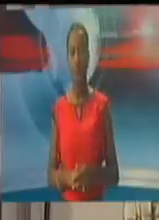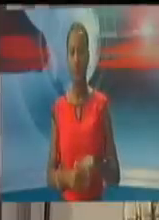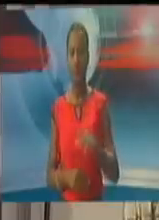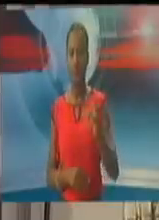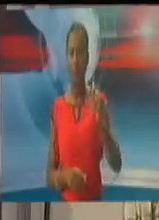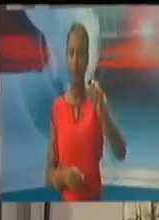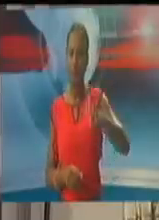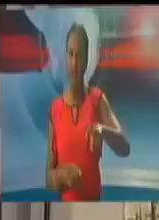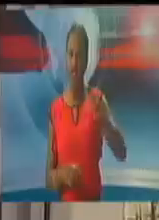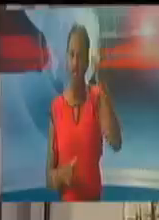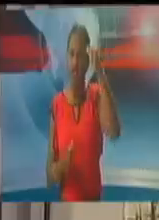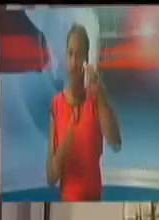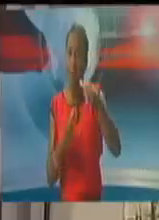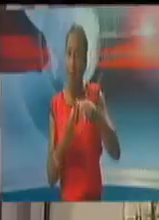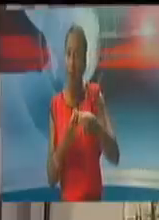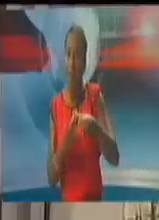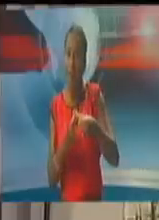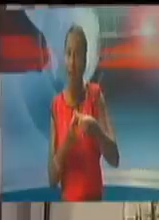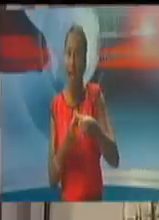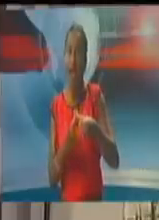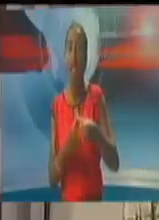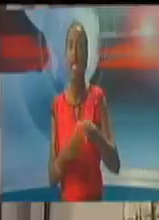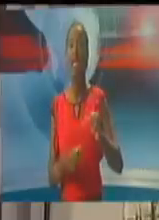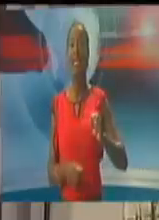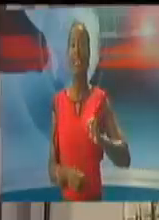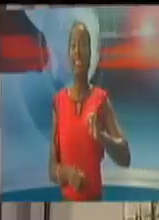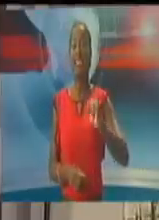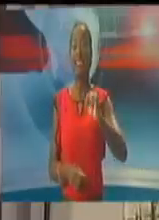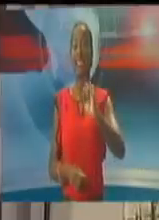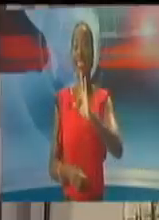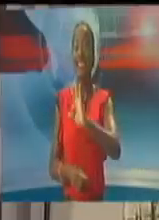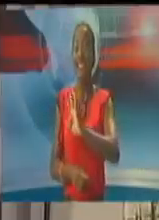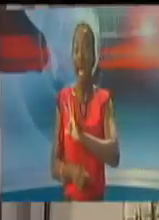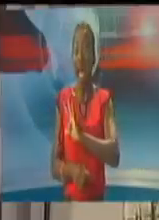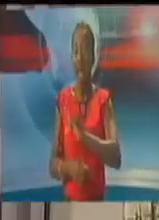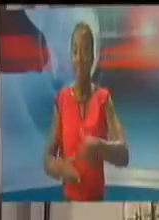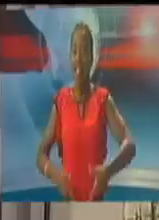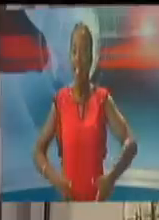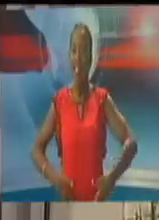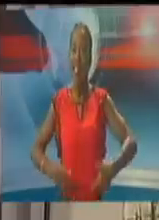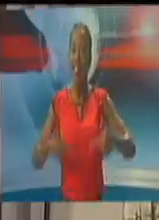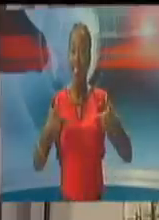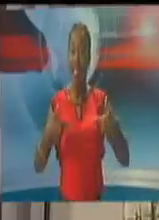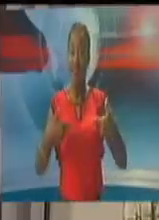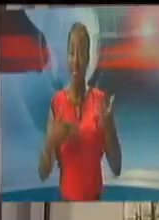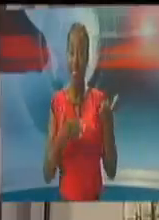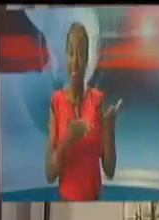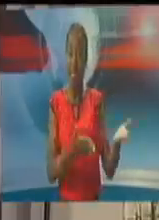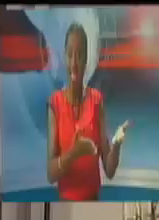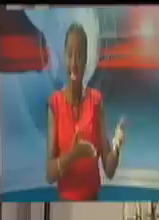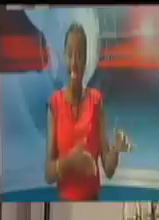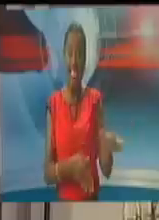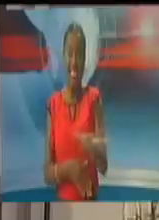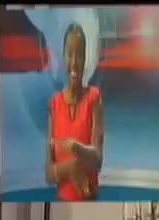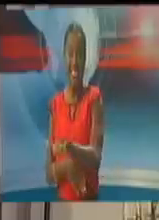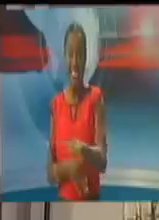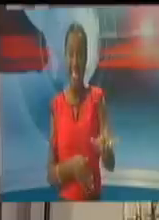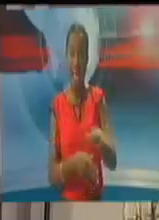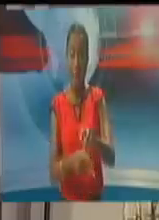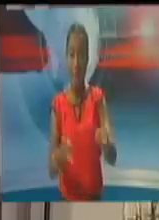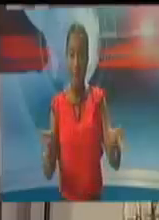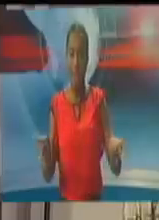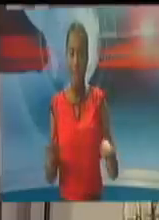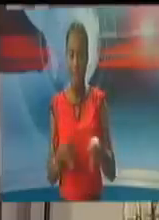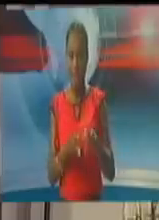all the time that our staff are actually living with these patients under the same conditions of that the